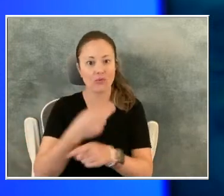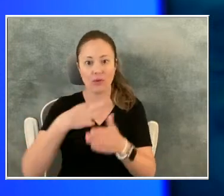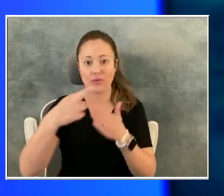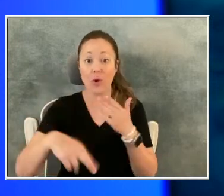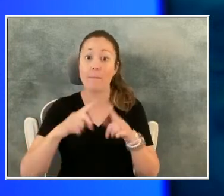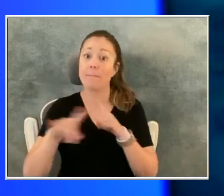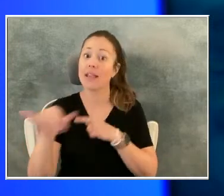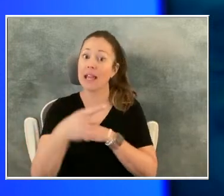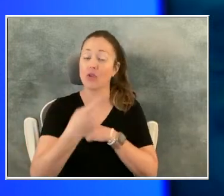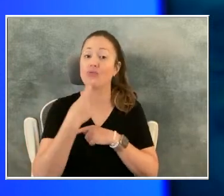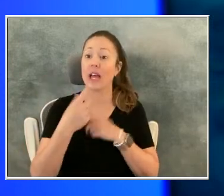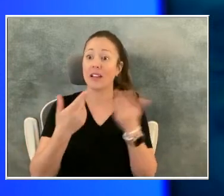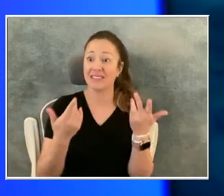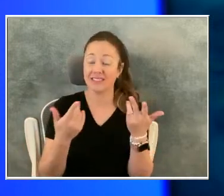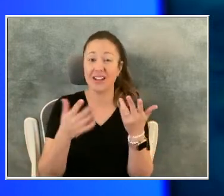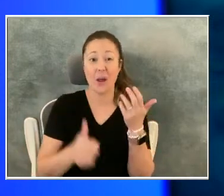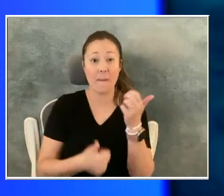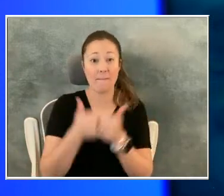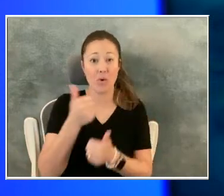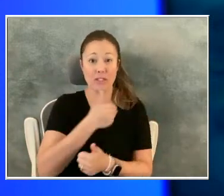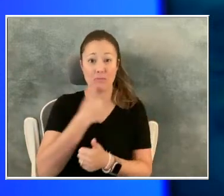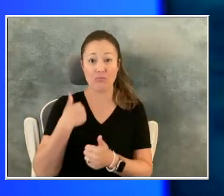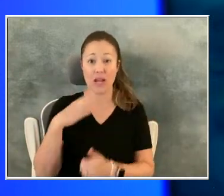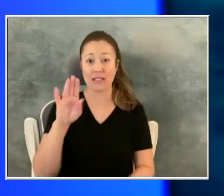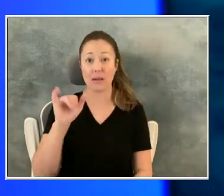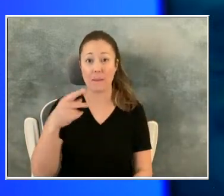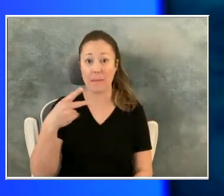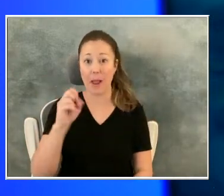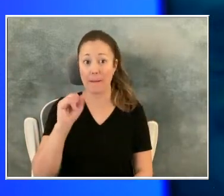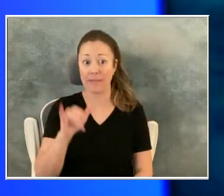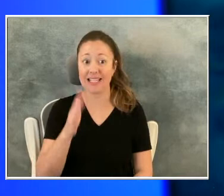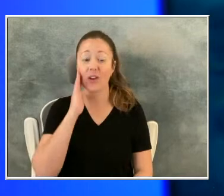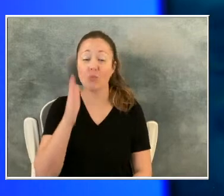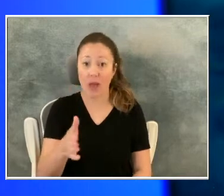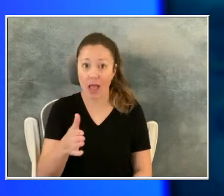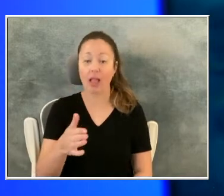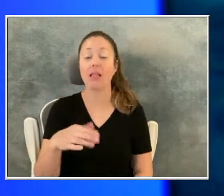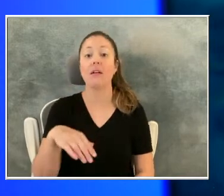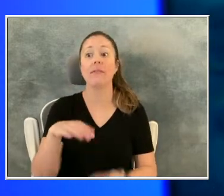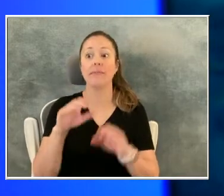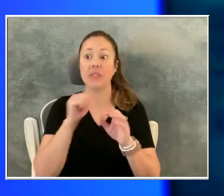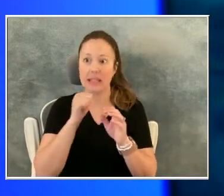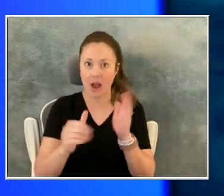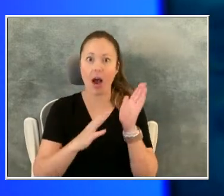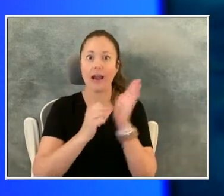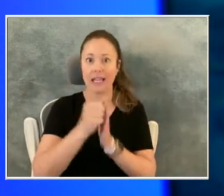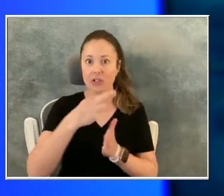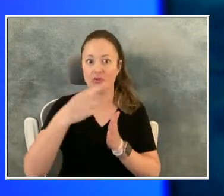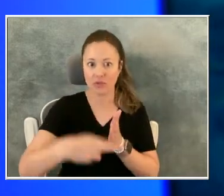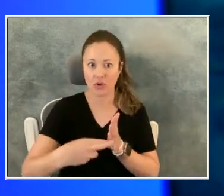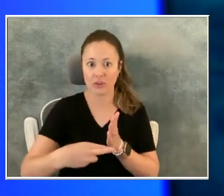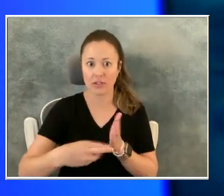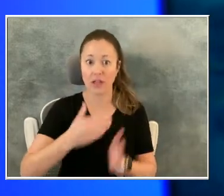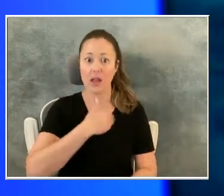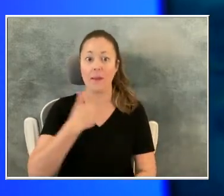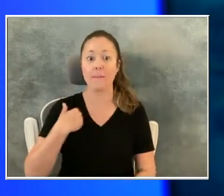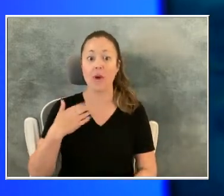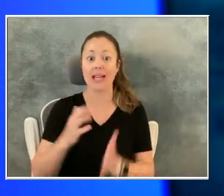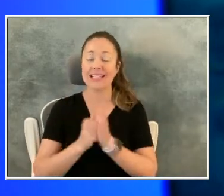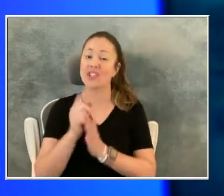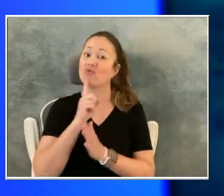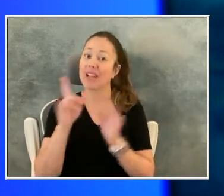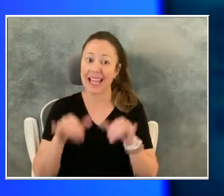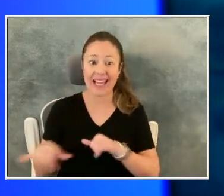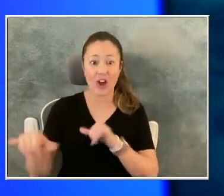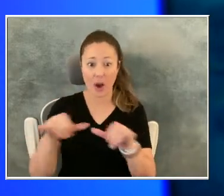note that most breast biopsies are going to give benign, non-cancerous results. Breast cancer is extremely common, and we are going